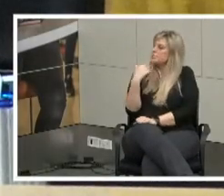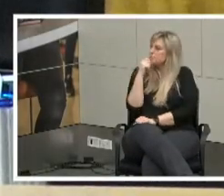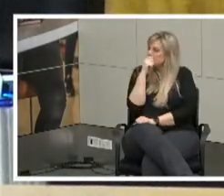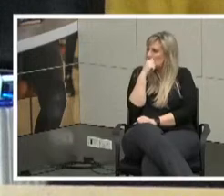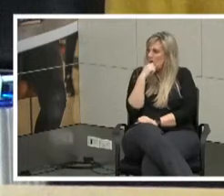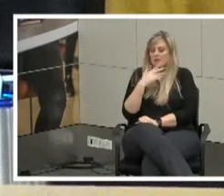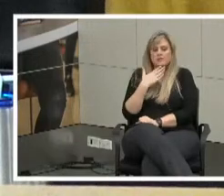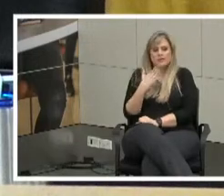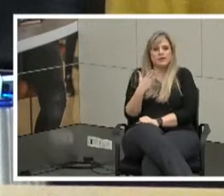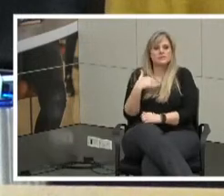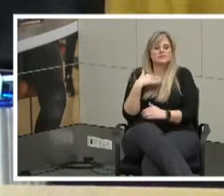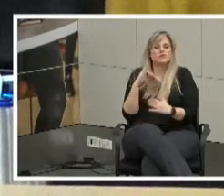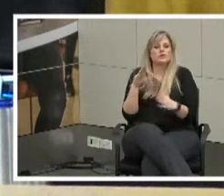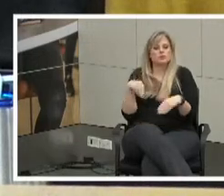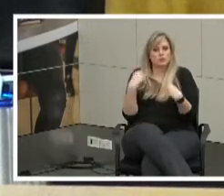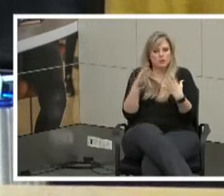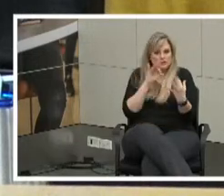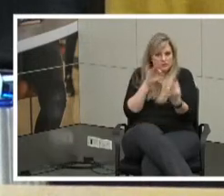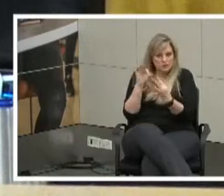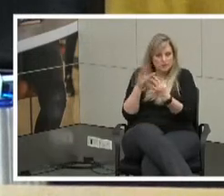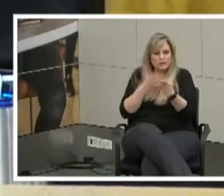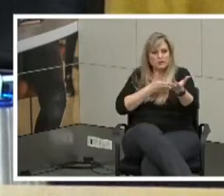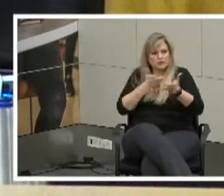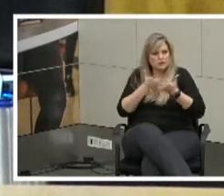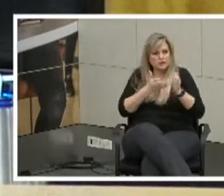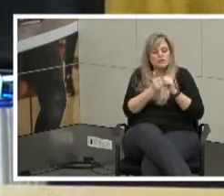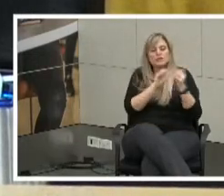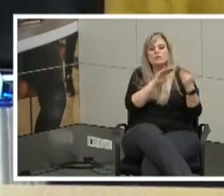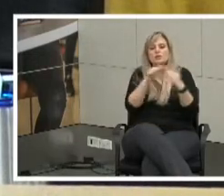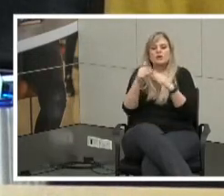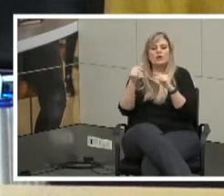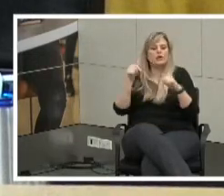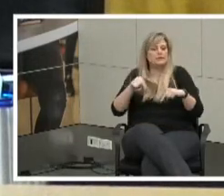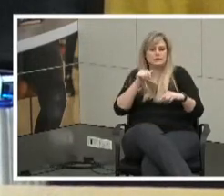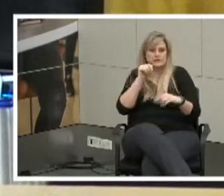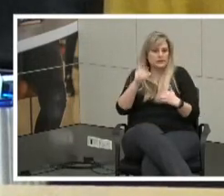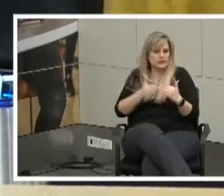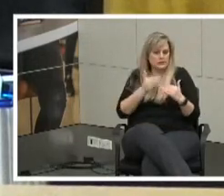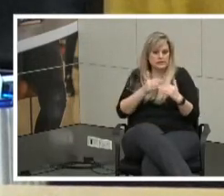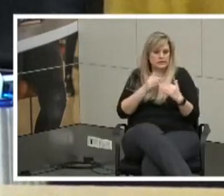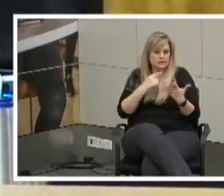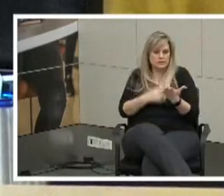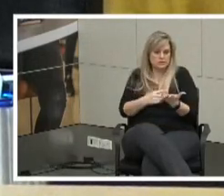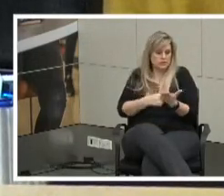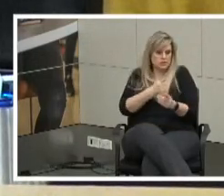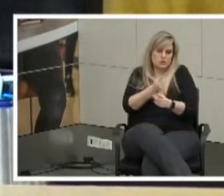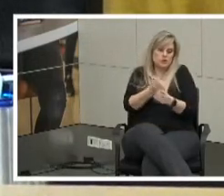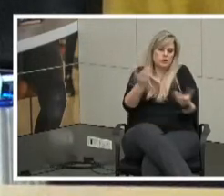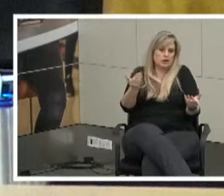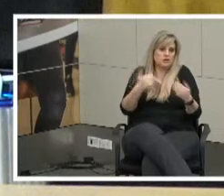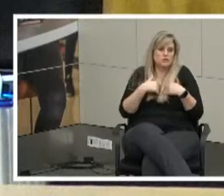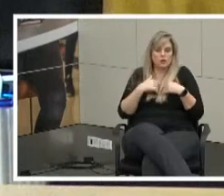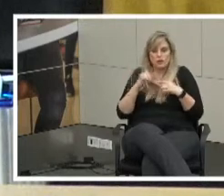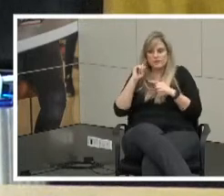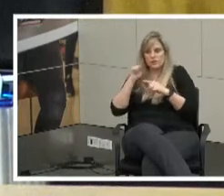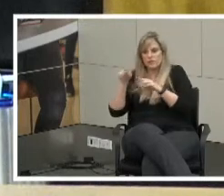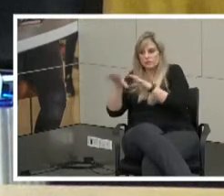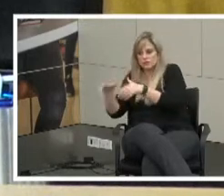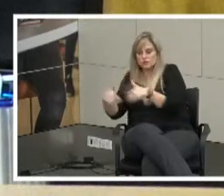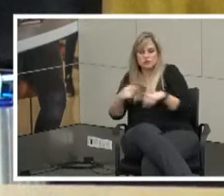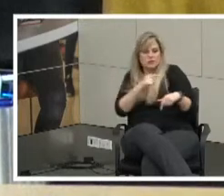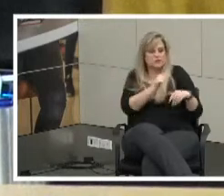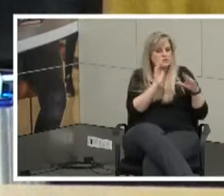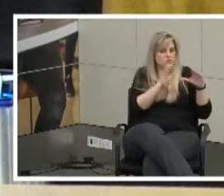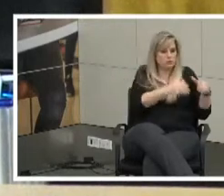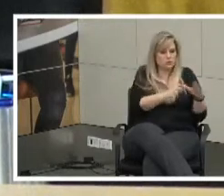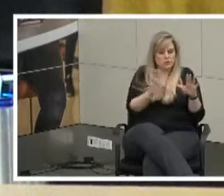come back with feedback and engage the community um this isn't an easy discussion right I mean we heard two different groups but the